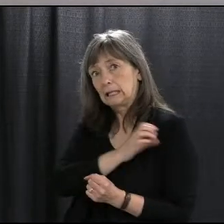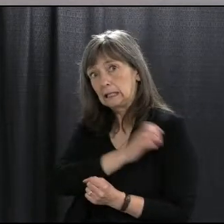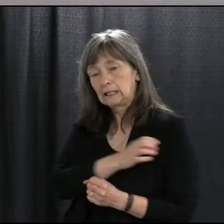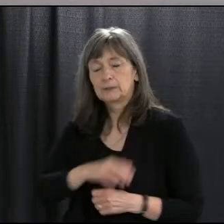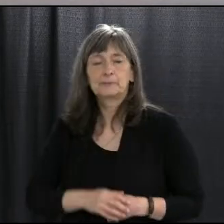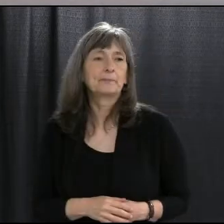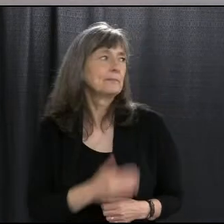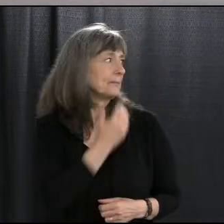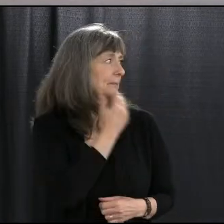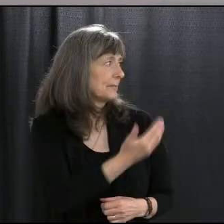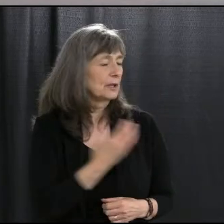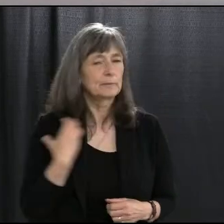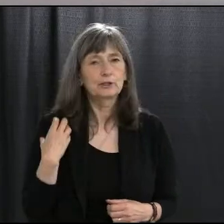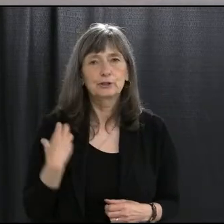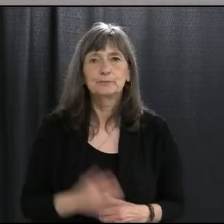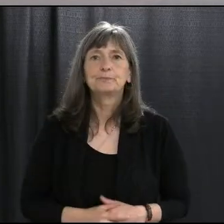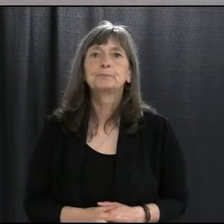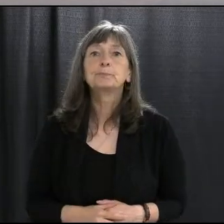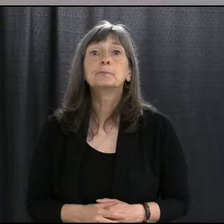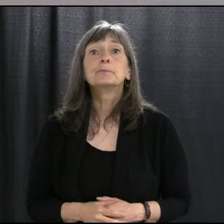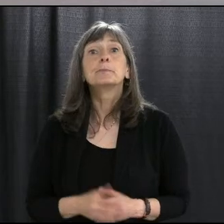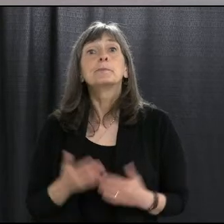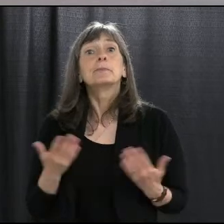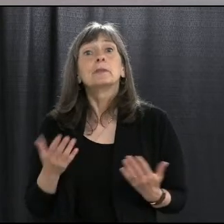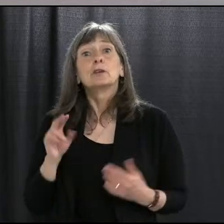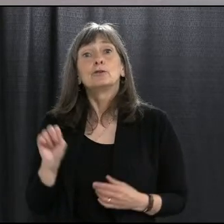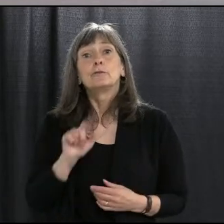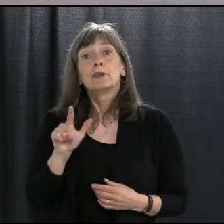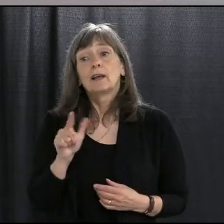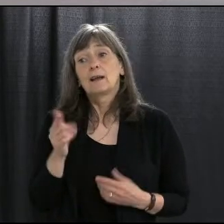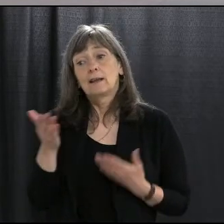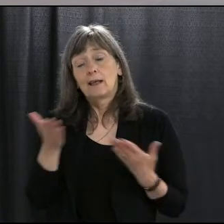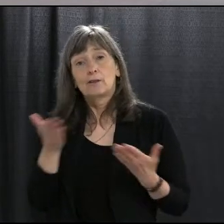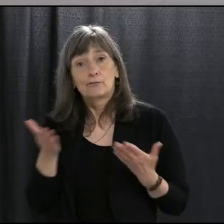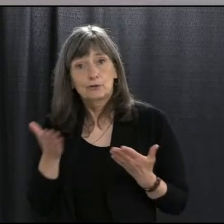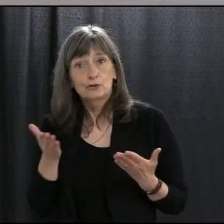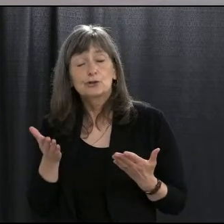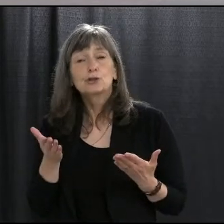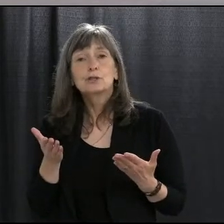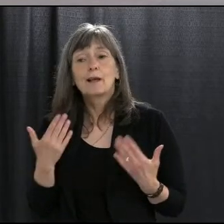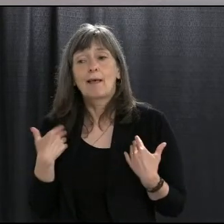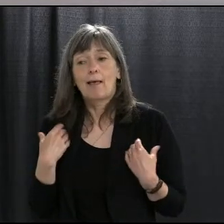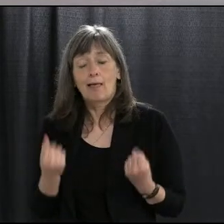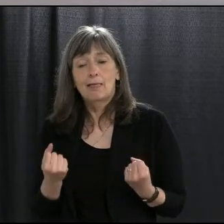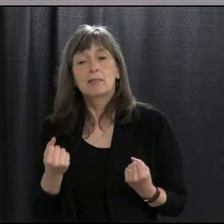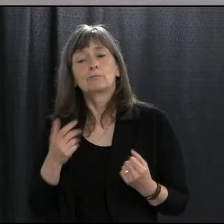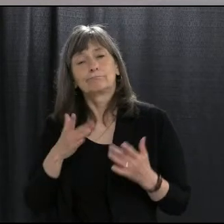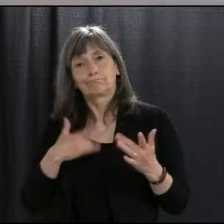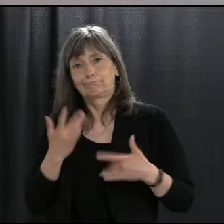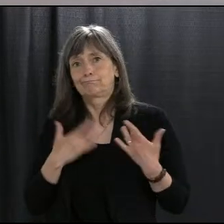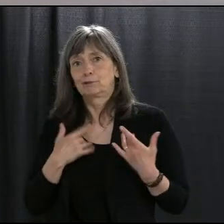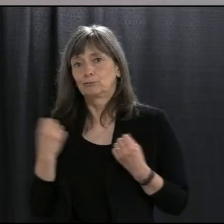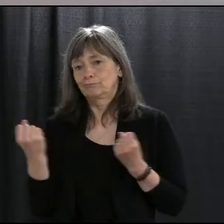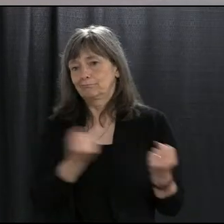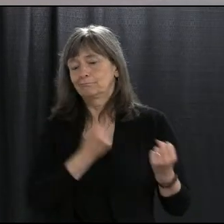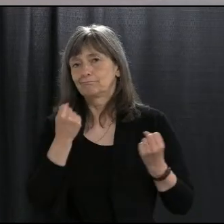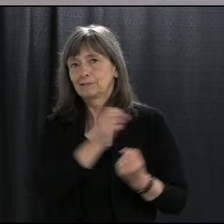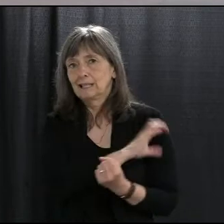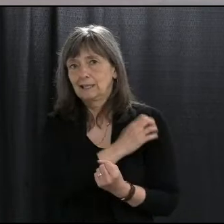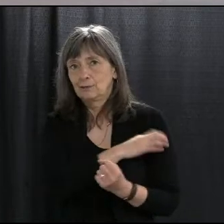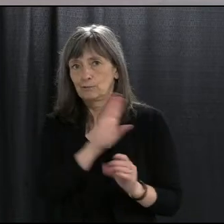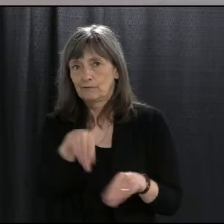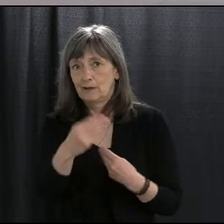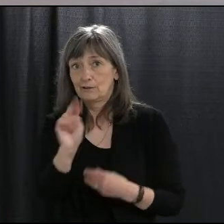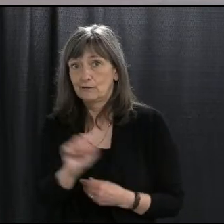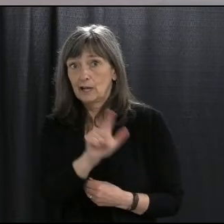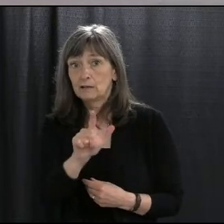you, Minister. We at Newfoundland and Labrador Health Services are excited to bring mobile clinics to the province. Mobile clinics are